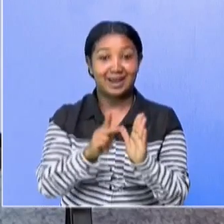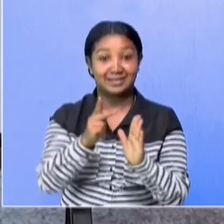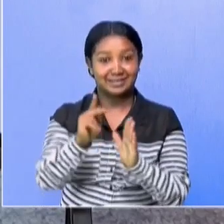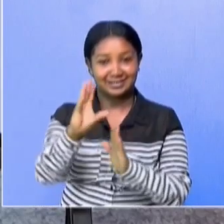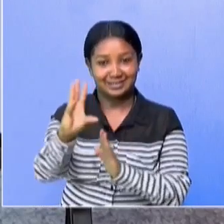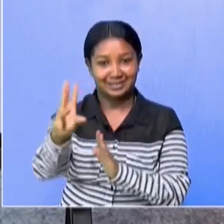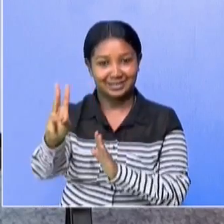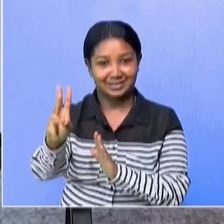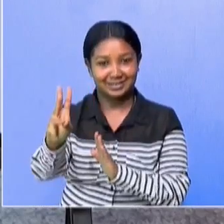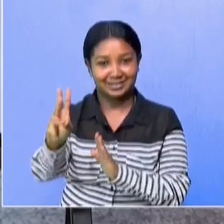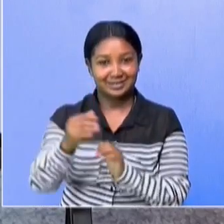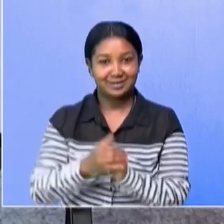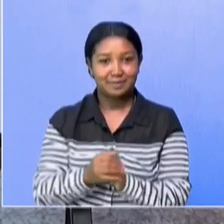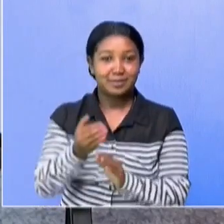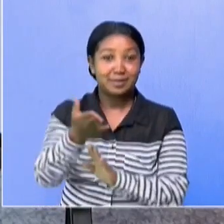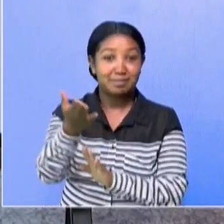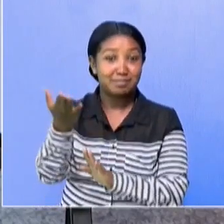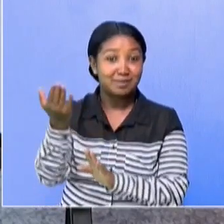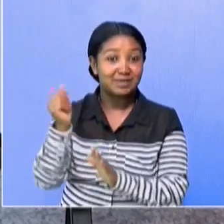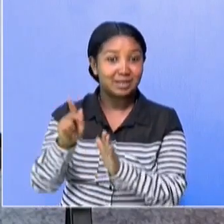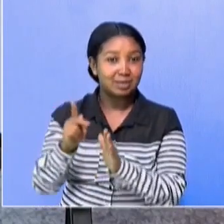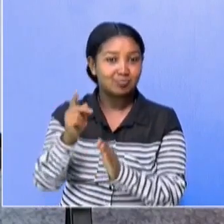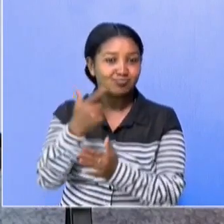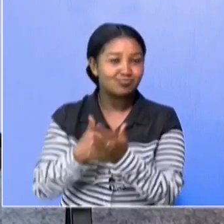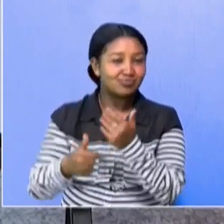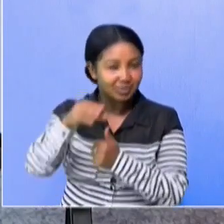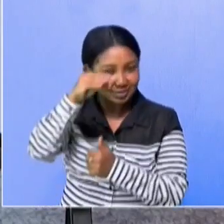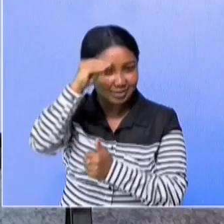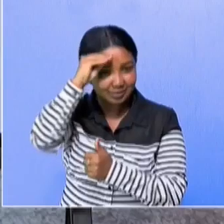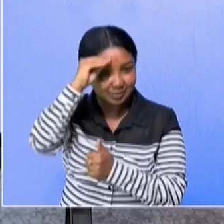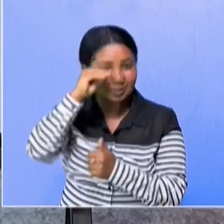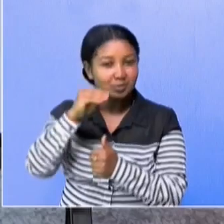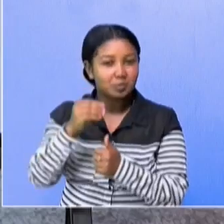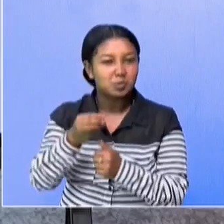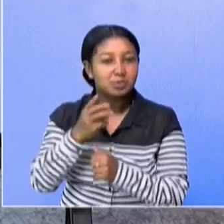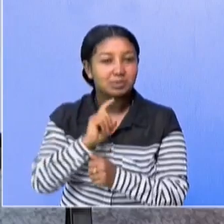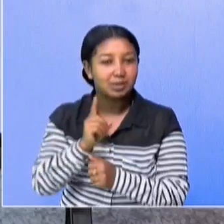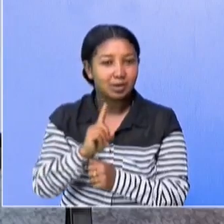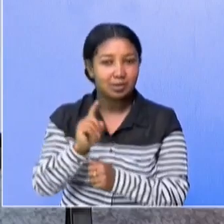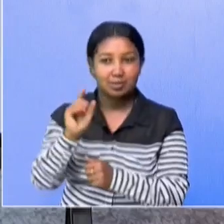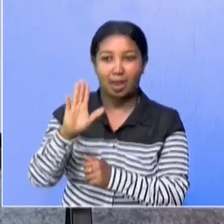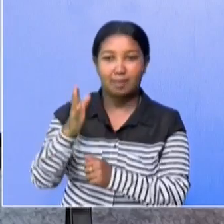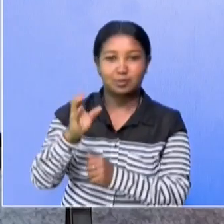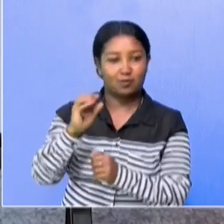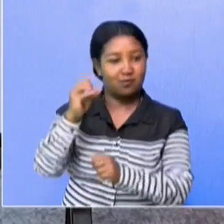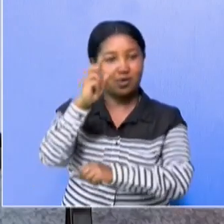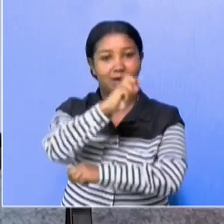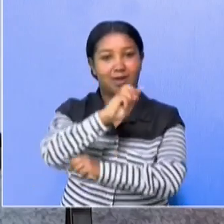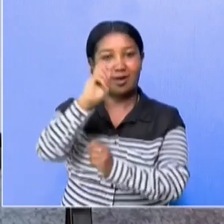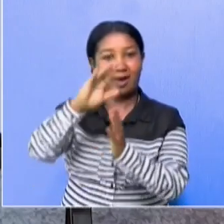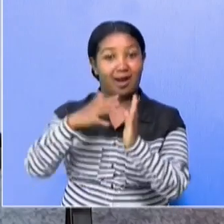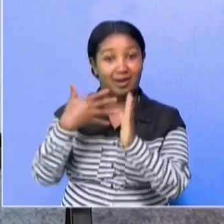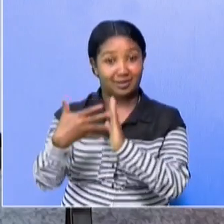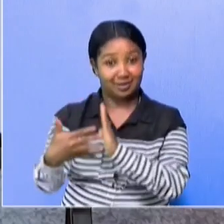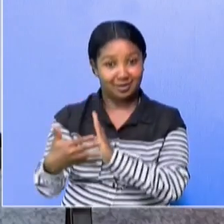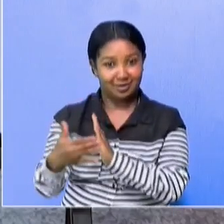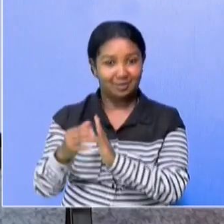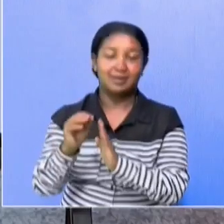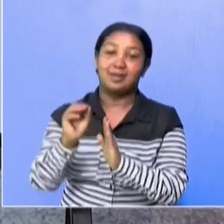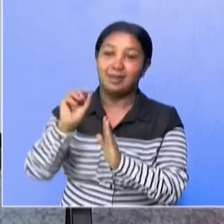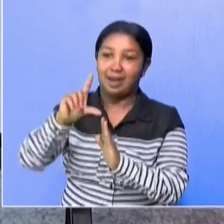6. The previous lesson that we discussed last time was that types of calendar,